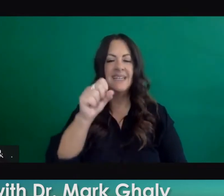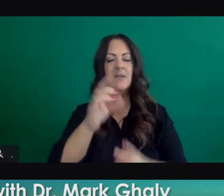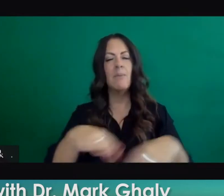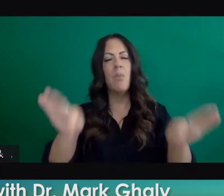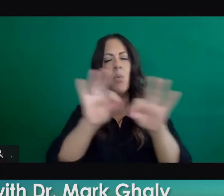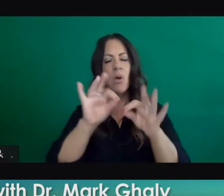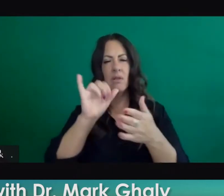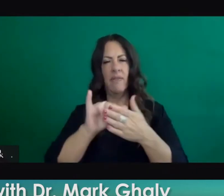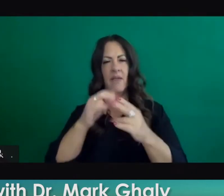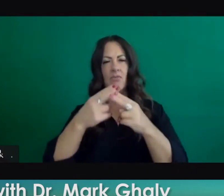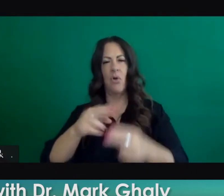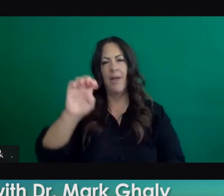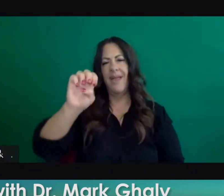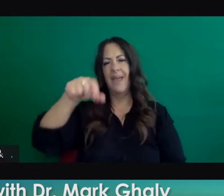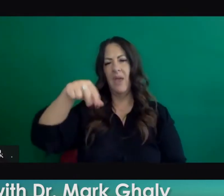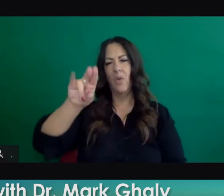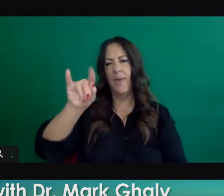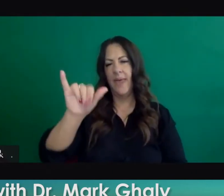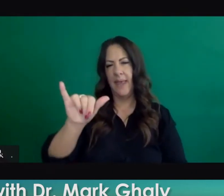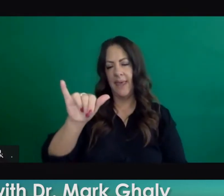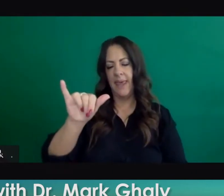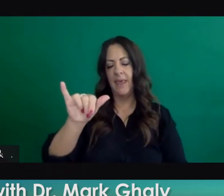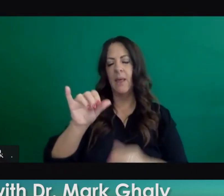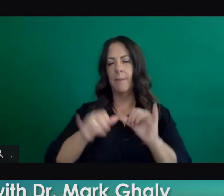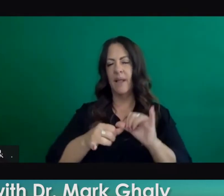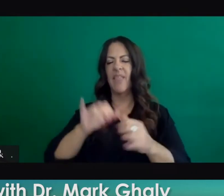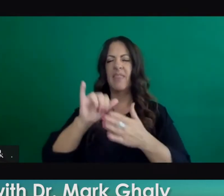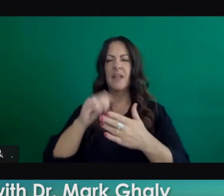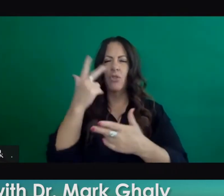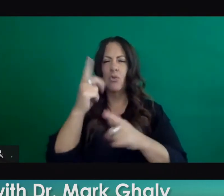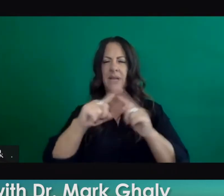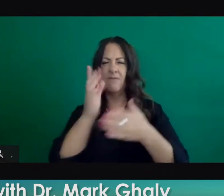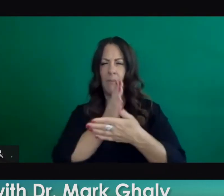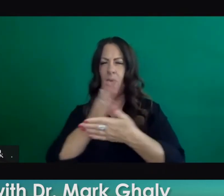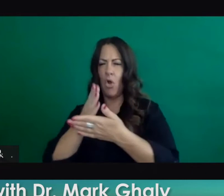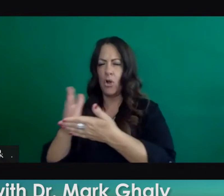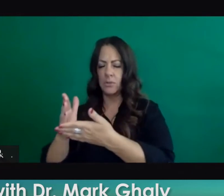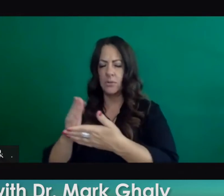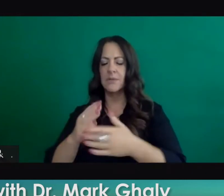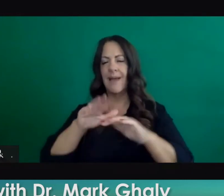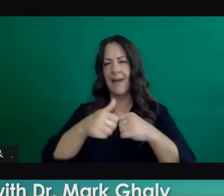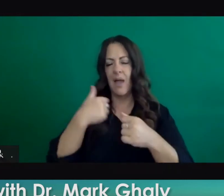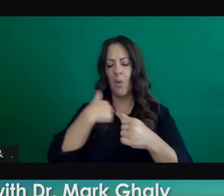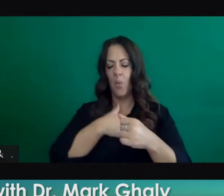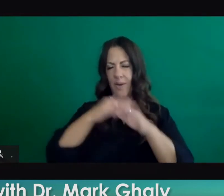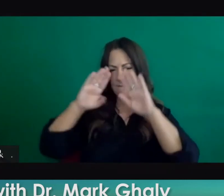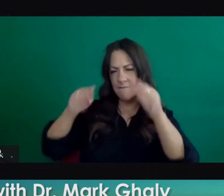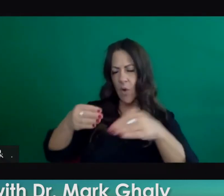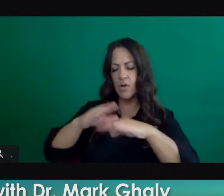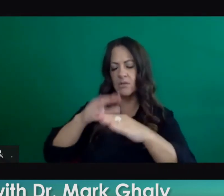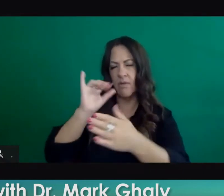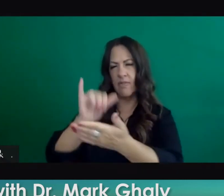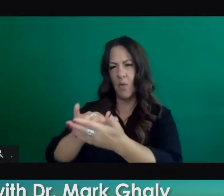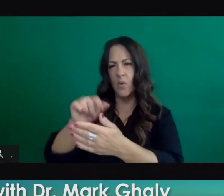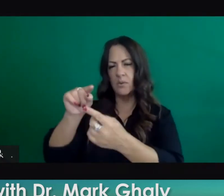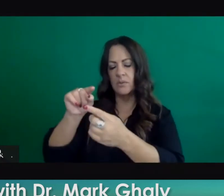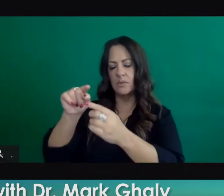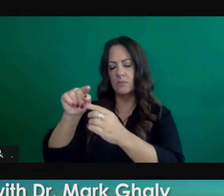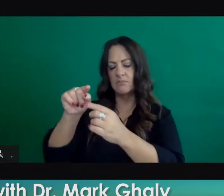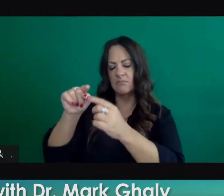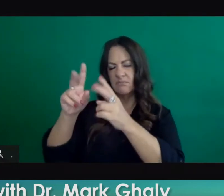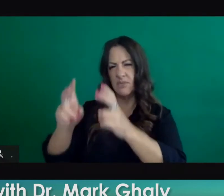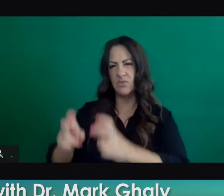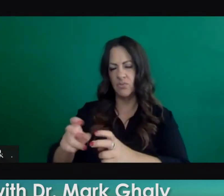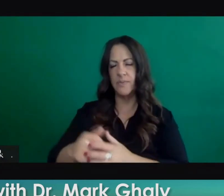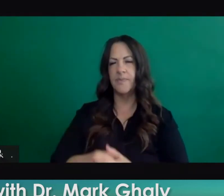is one part of a 3-part plan and approach to focus on equity. The other 2 pieces that I